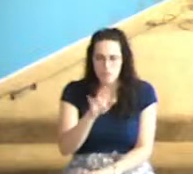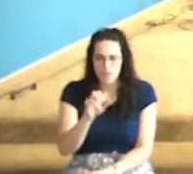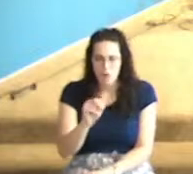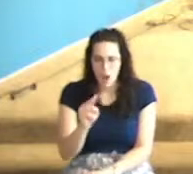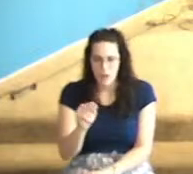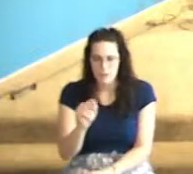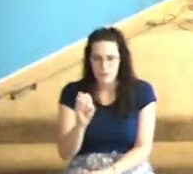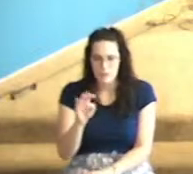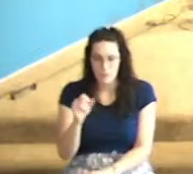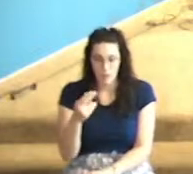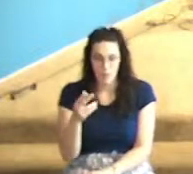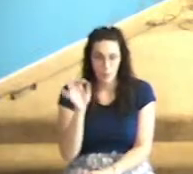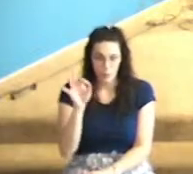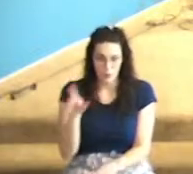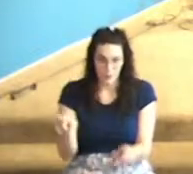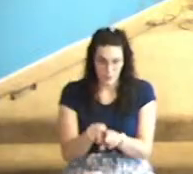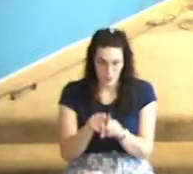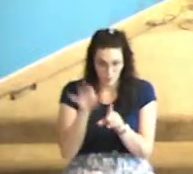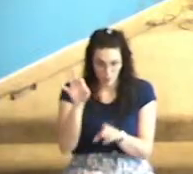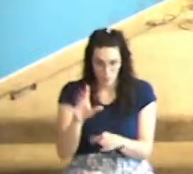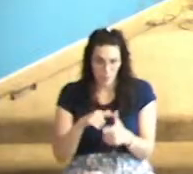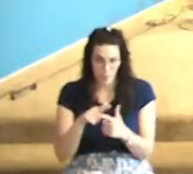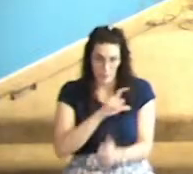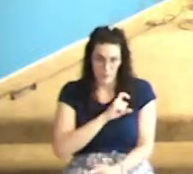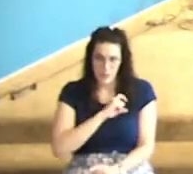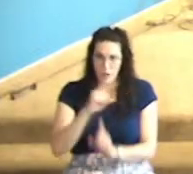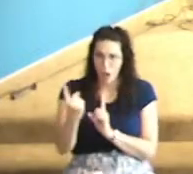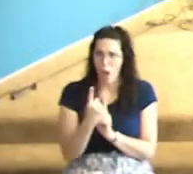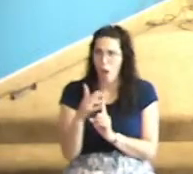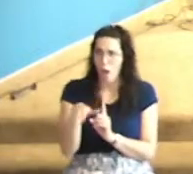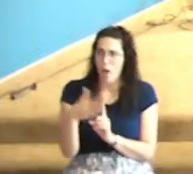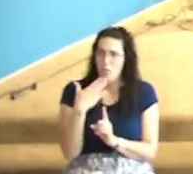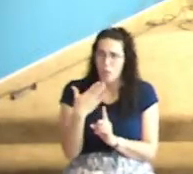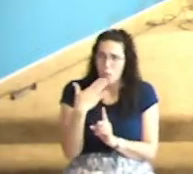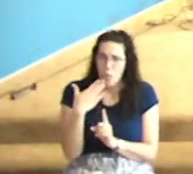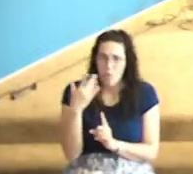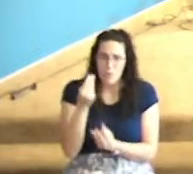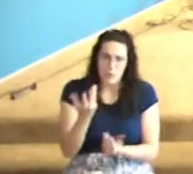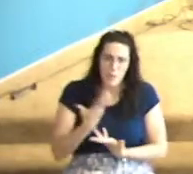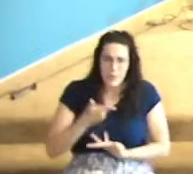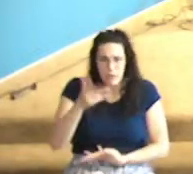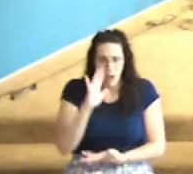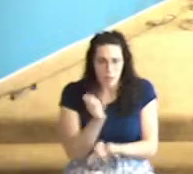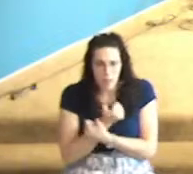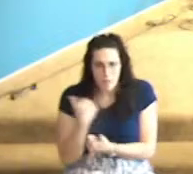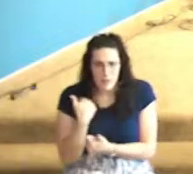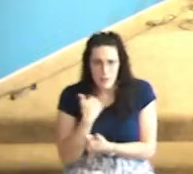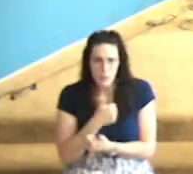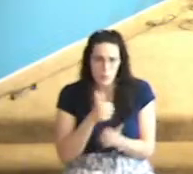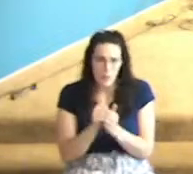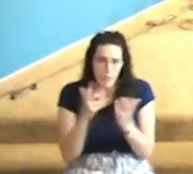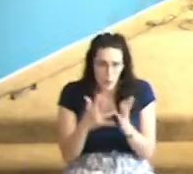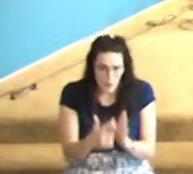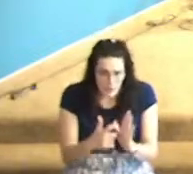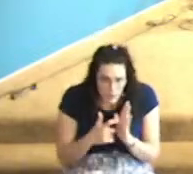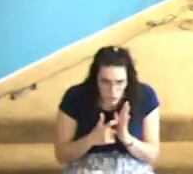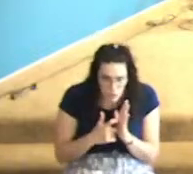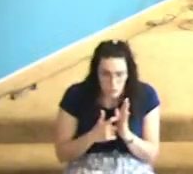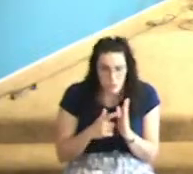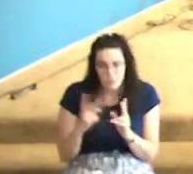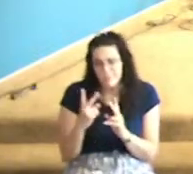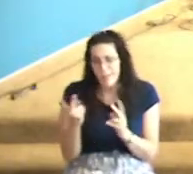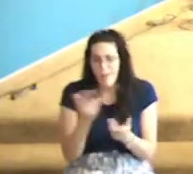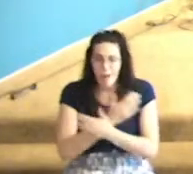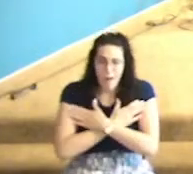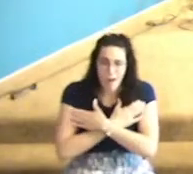same sermon, and the police officer came up, said, thank you for telling me that God loves me without conditions. And they had